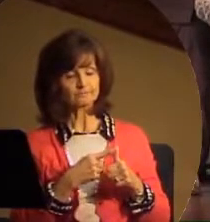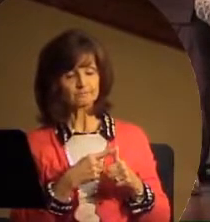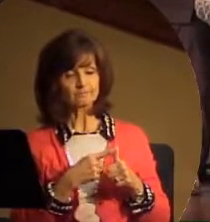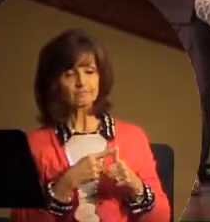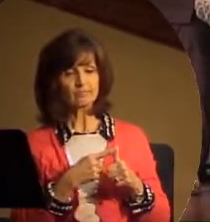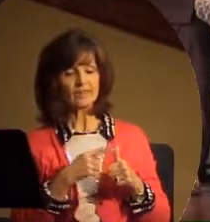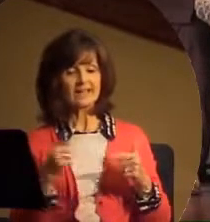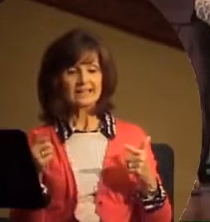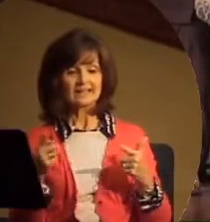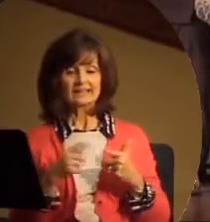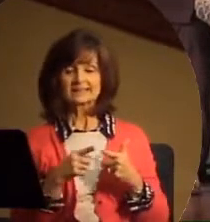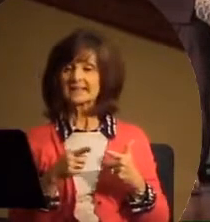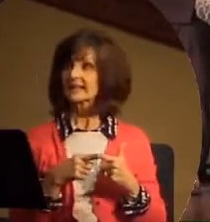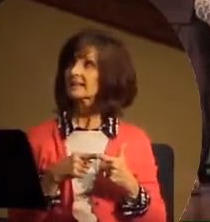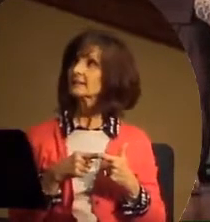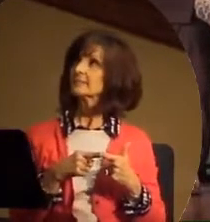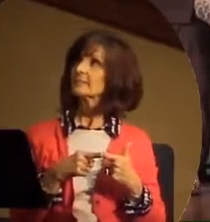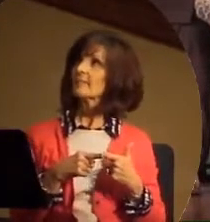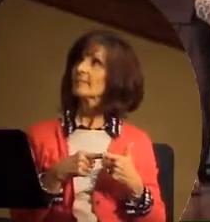is. Number two,